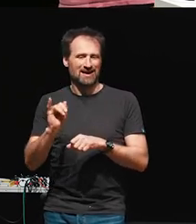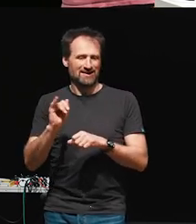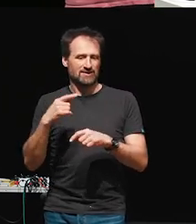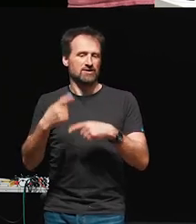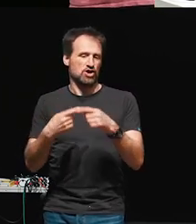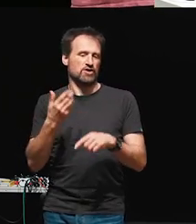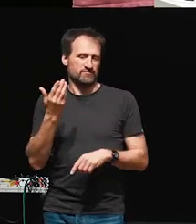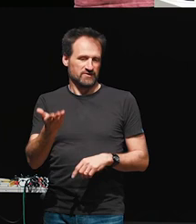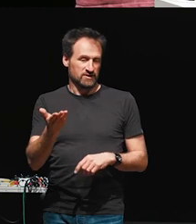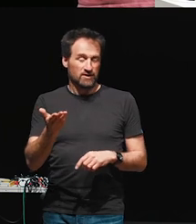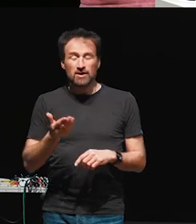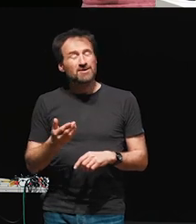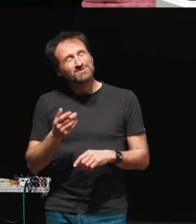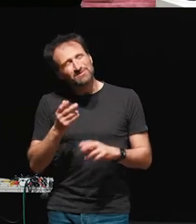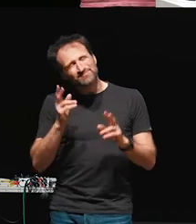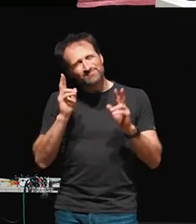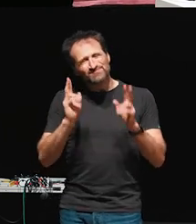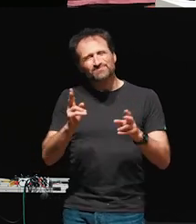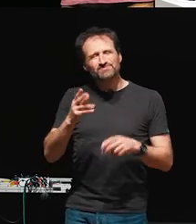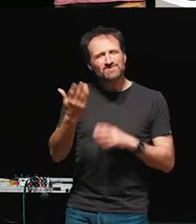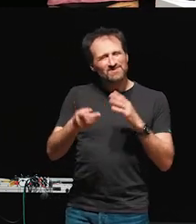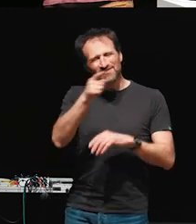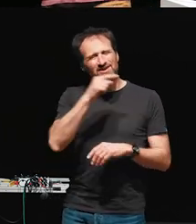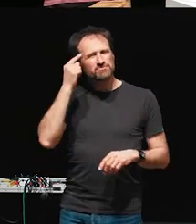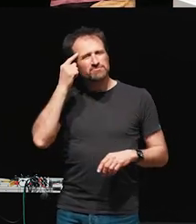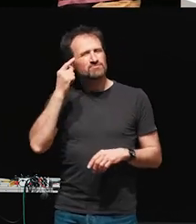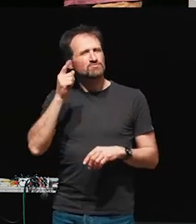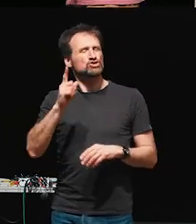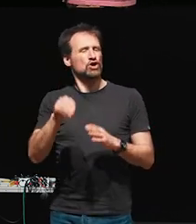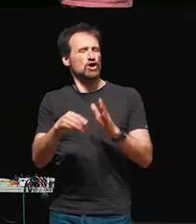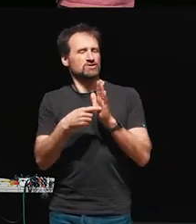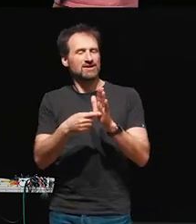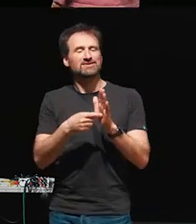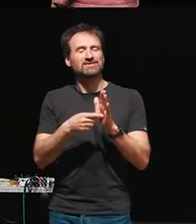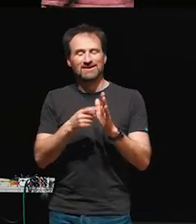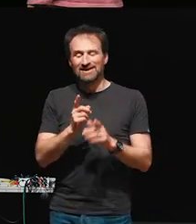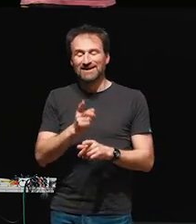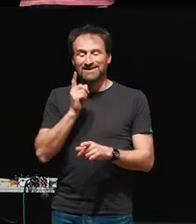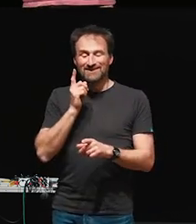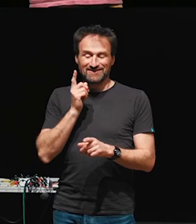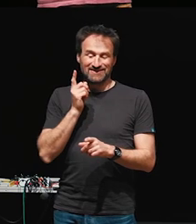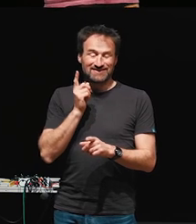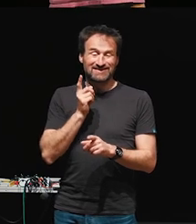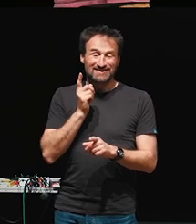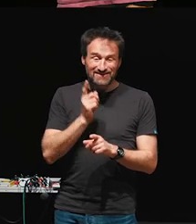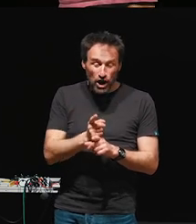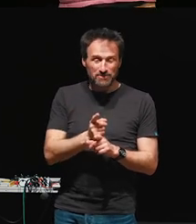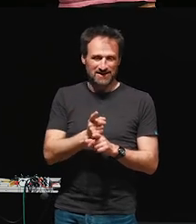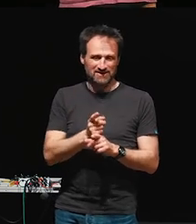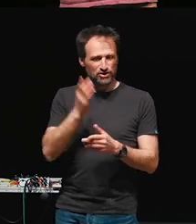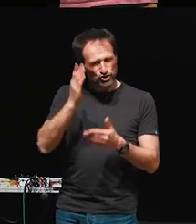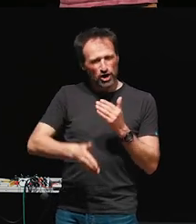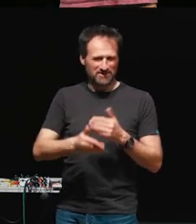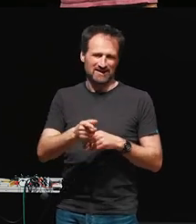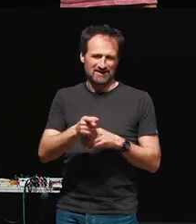The only other one that might be worth mentioning for this talk is the terminate method, which, as you might guess, terminates a worker instance. It frees up